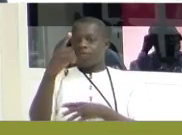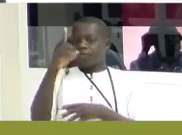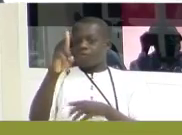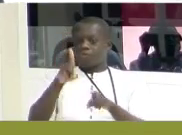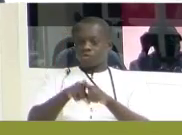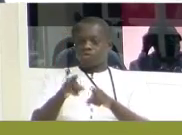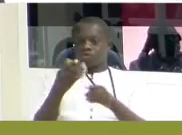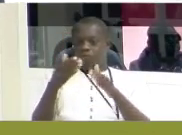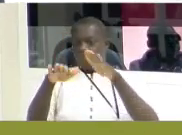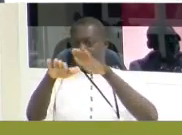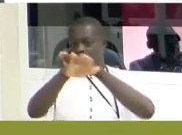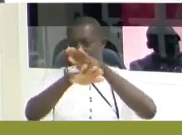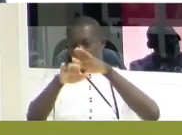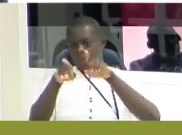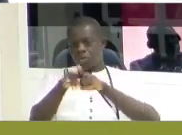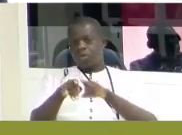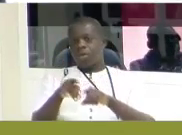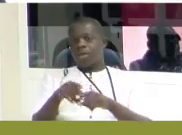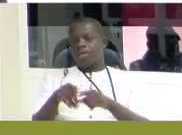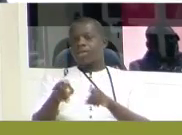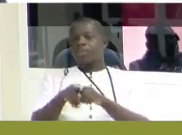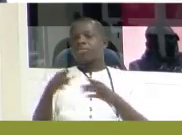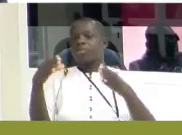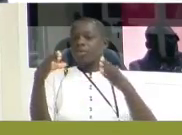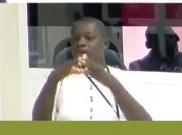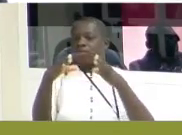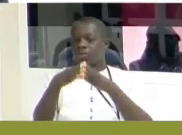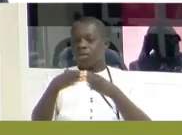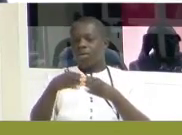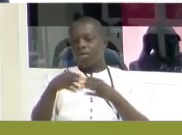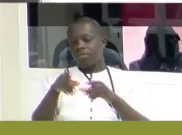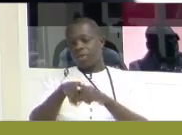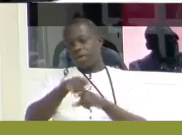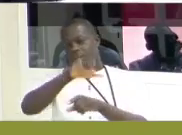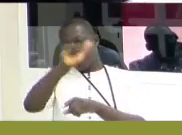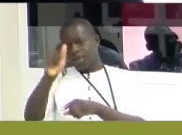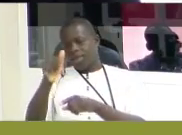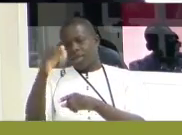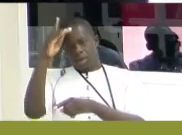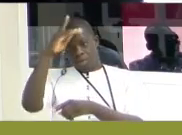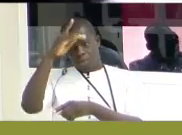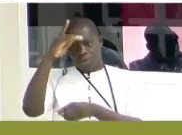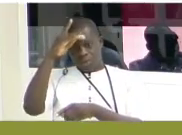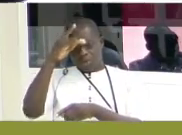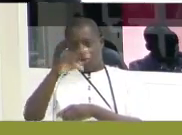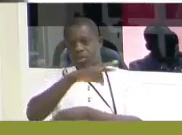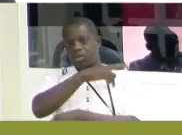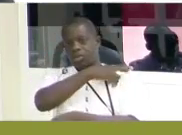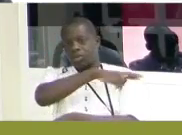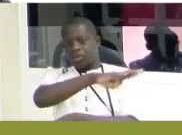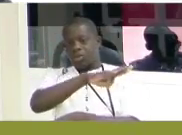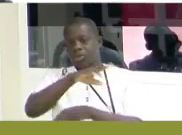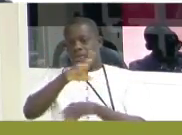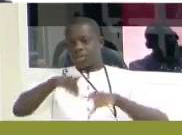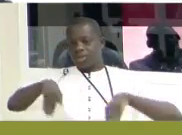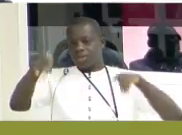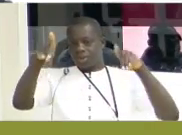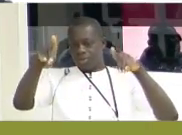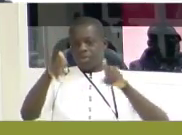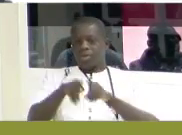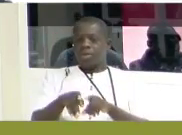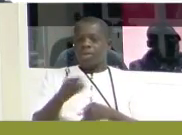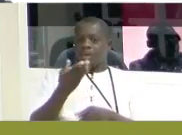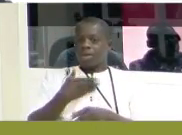top of counterterrorism unit and the political and religious department. You have the floor on top. Then beside the conference room, you have